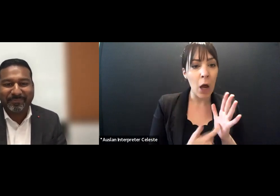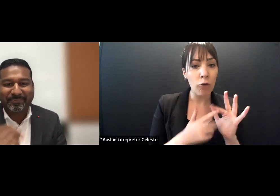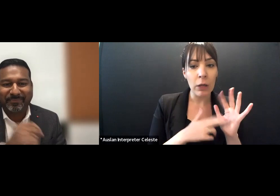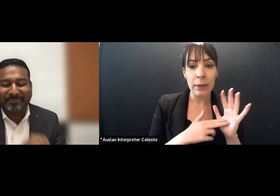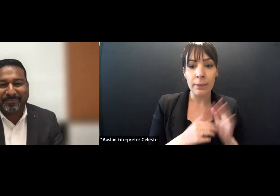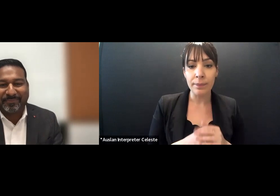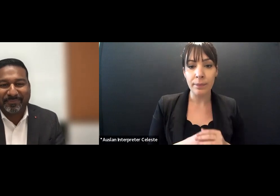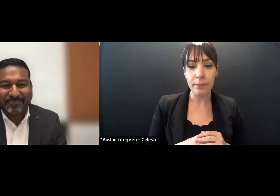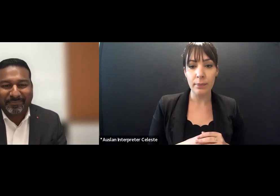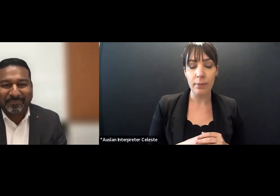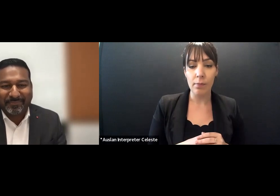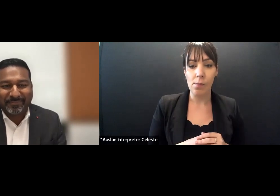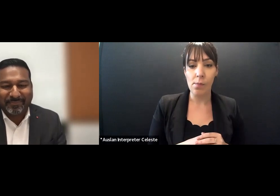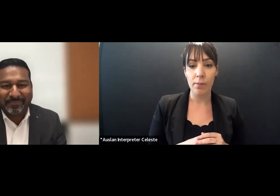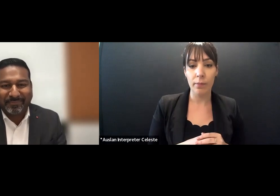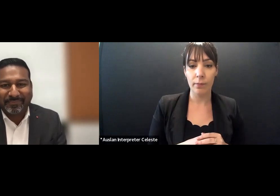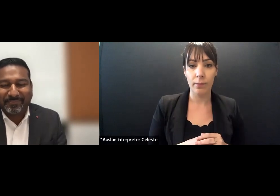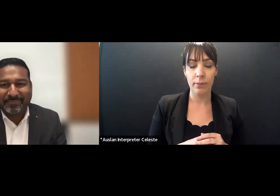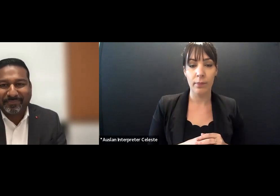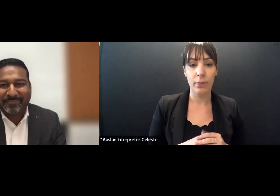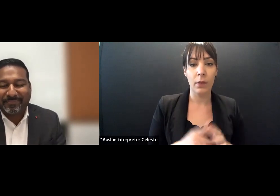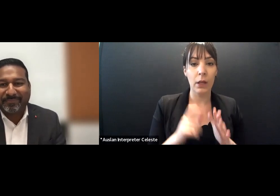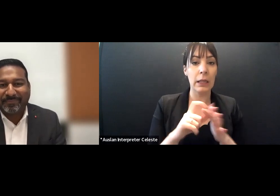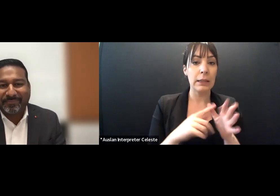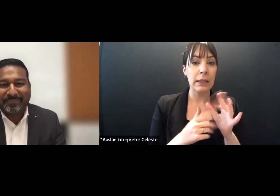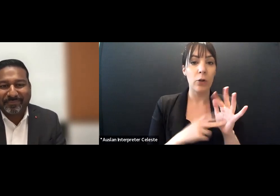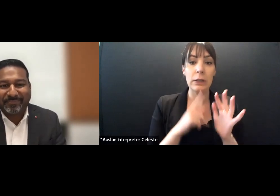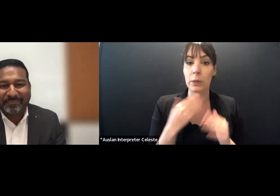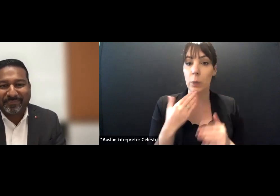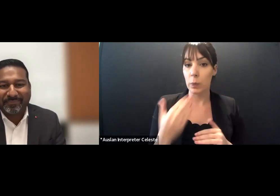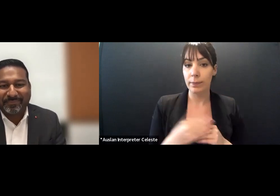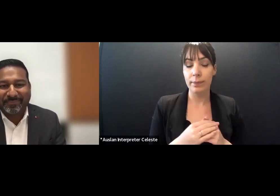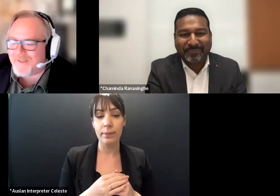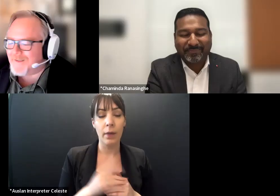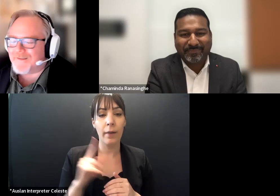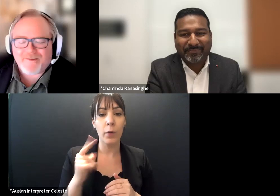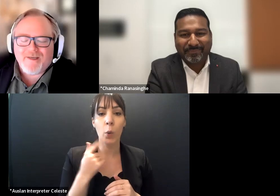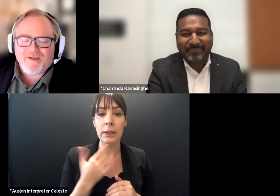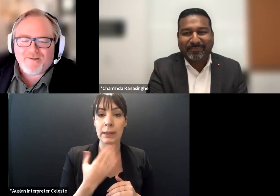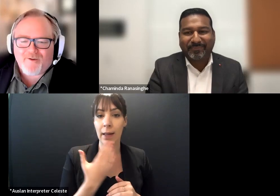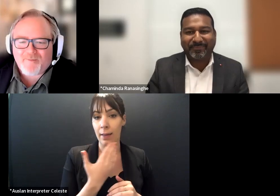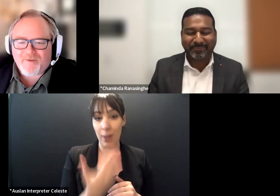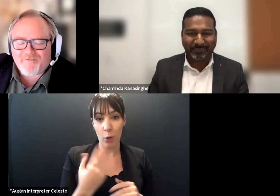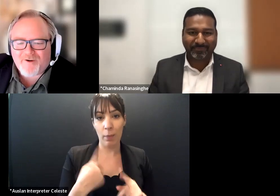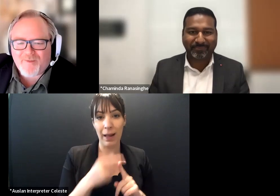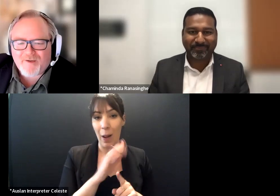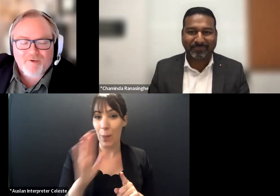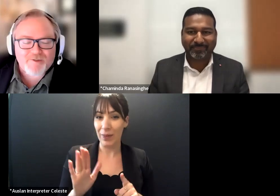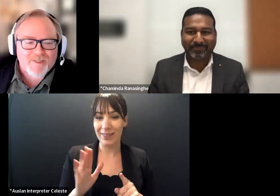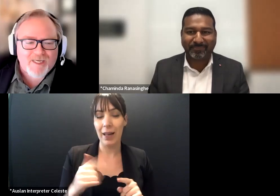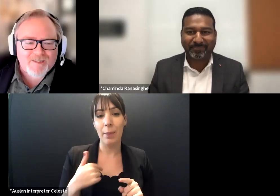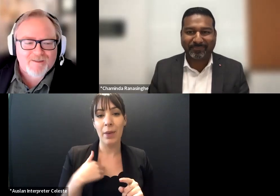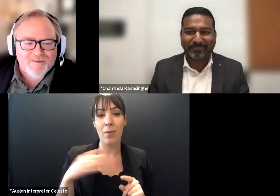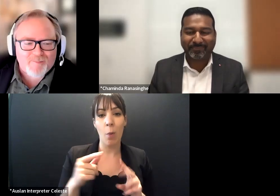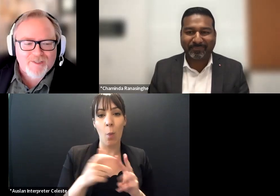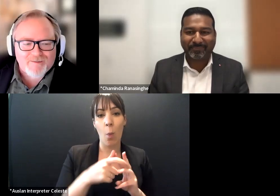Yes, thank you, Chiminda. I'd like to first off say thanks and hi to everybody from here, and let you know I'm coming from